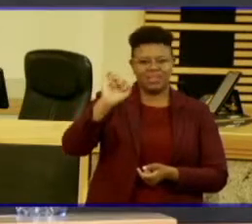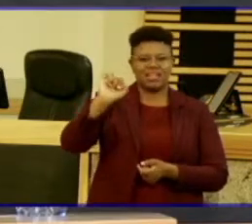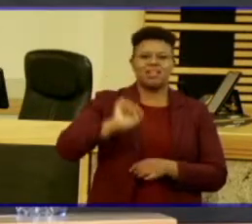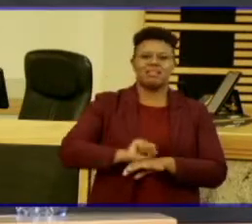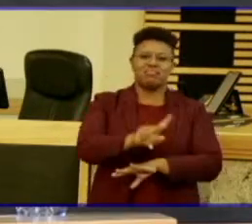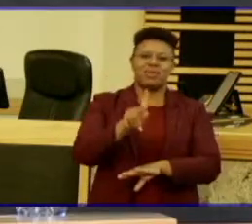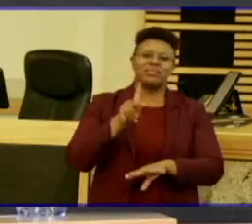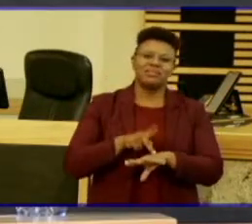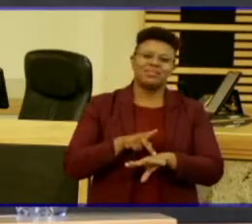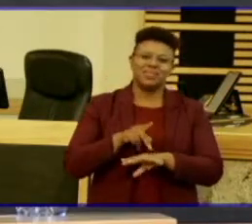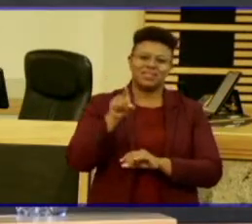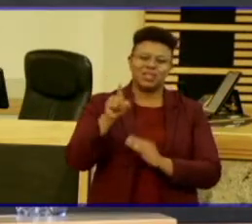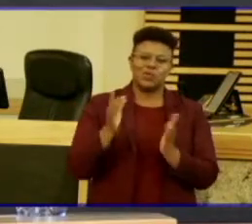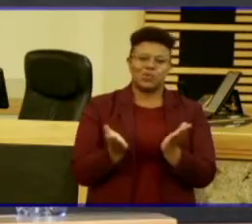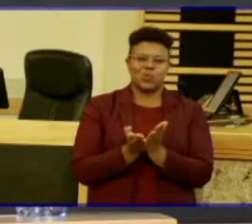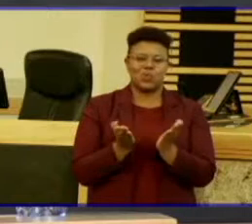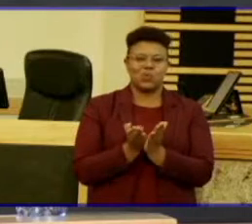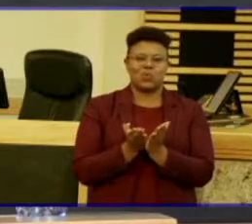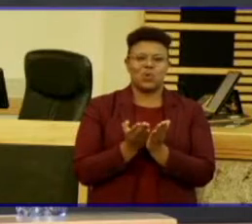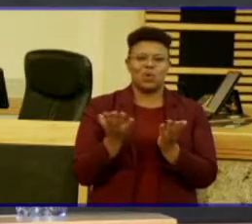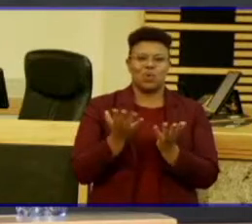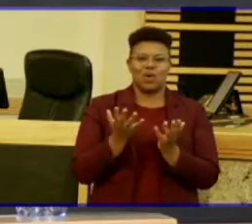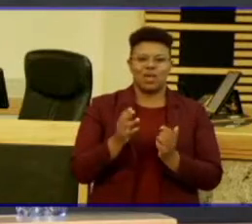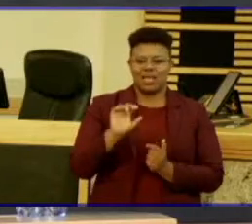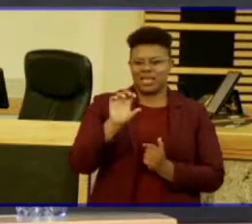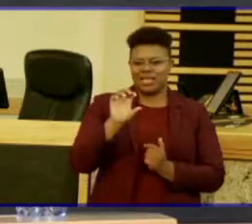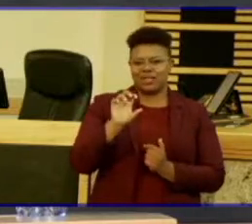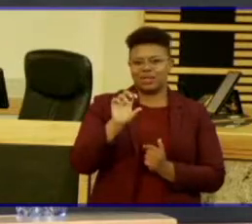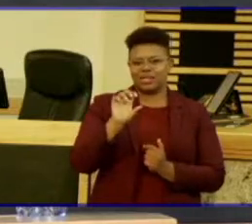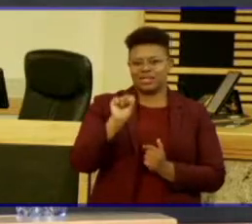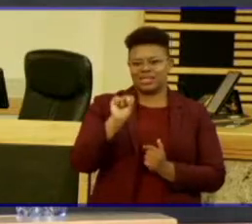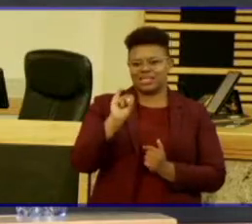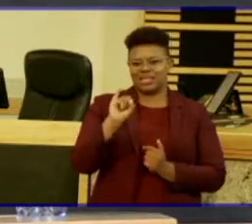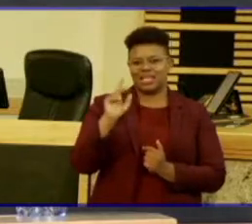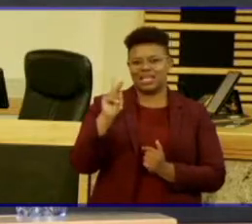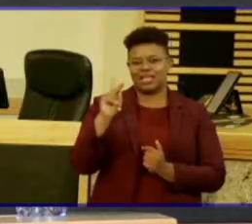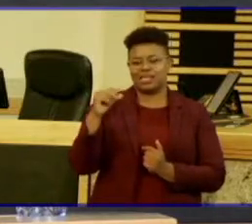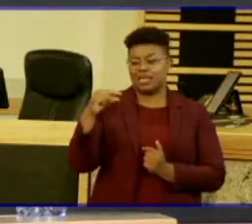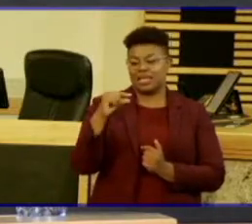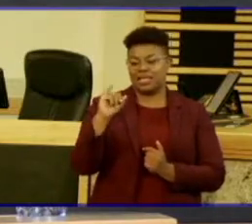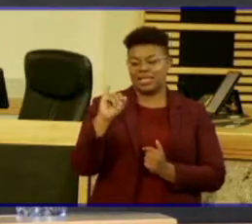kwinqununu yesa sikolo siphaya kwasigidi usigidi ndlela.